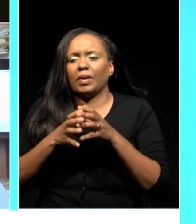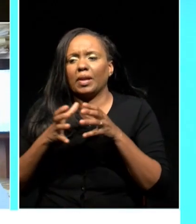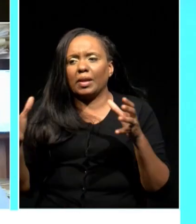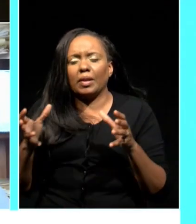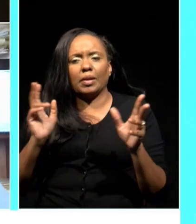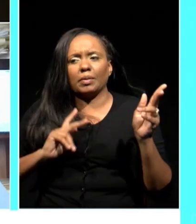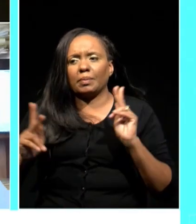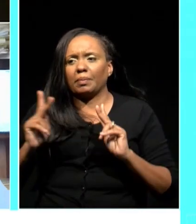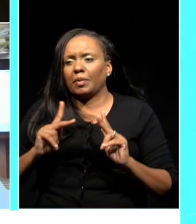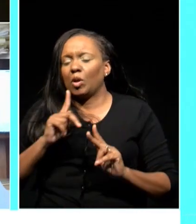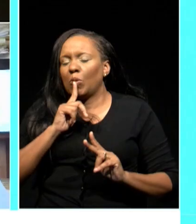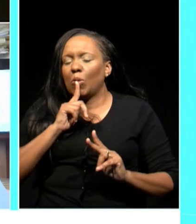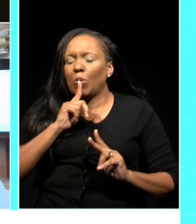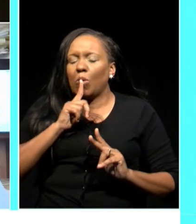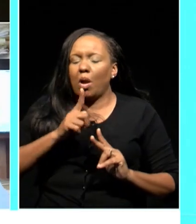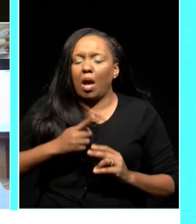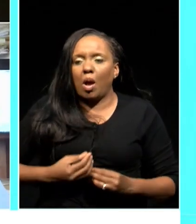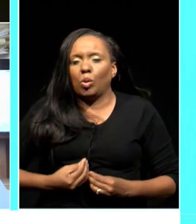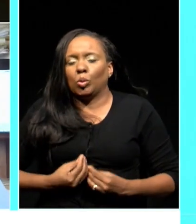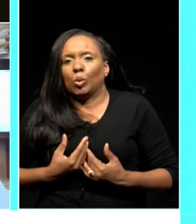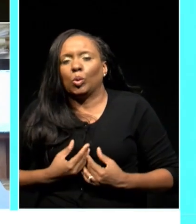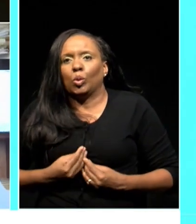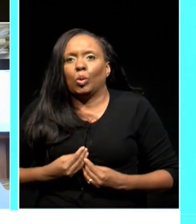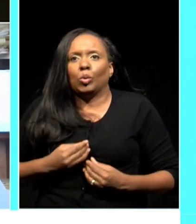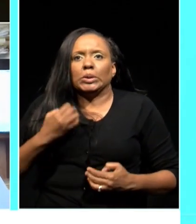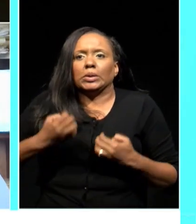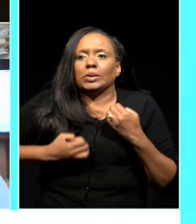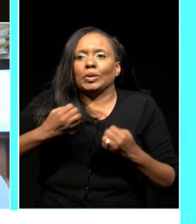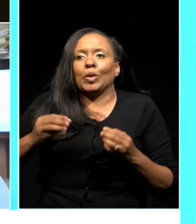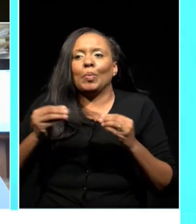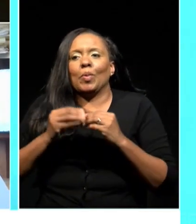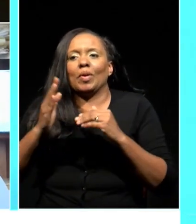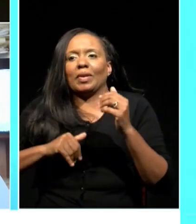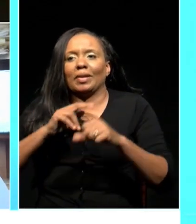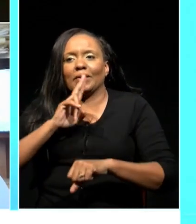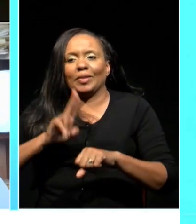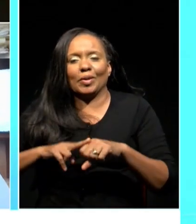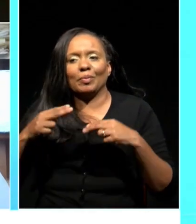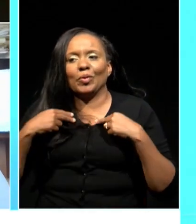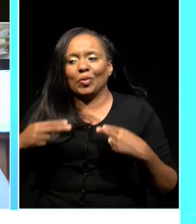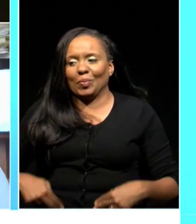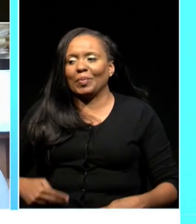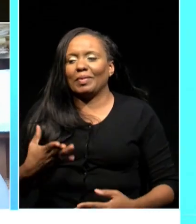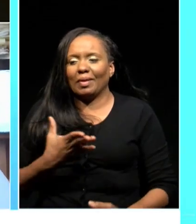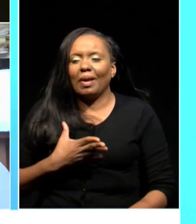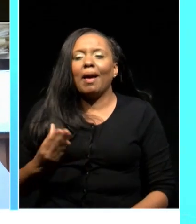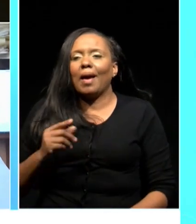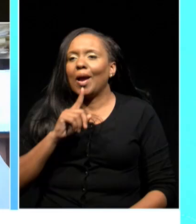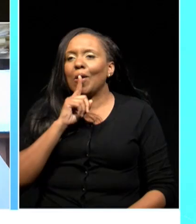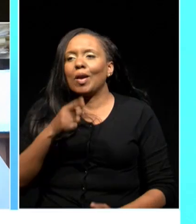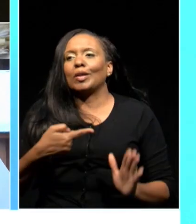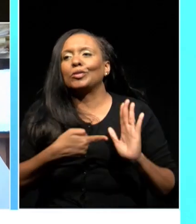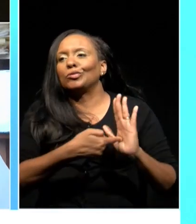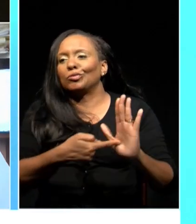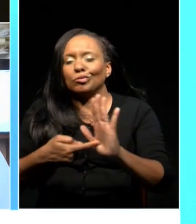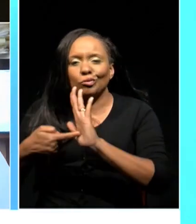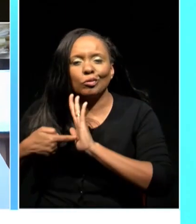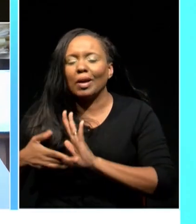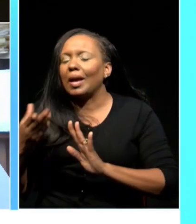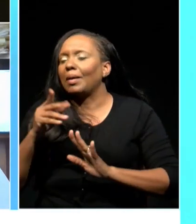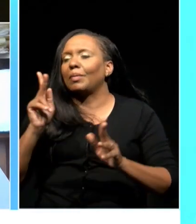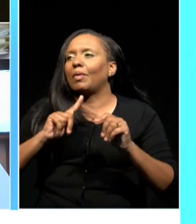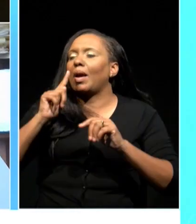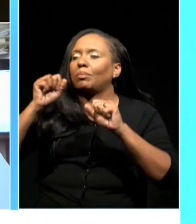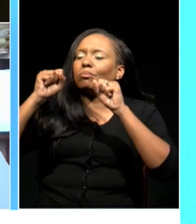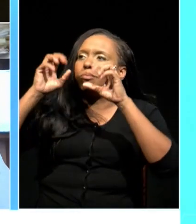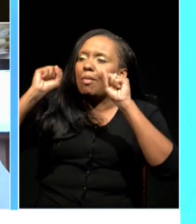the energy is extraordinary, is more than the normal human being. And she has been demonstrating that to the amazement of some of her cabinet and some